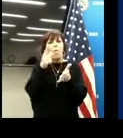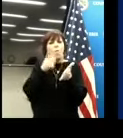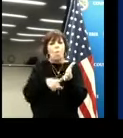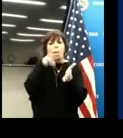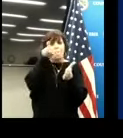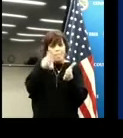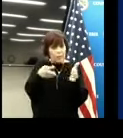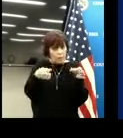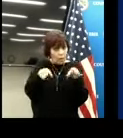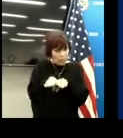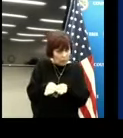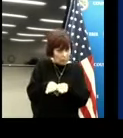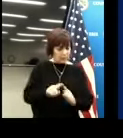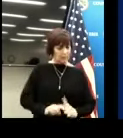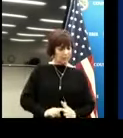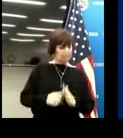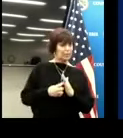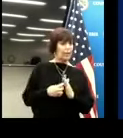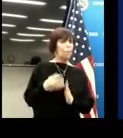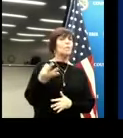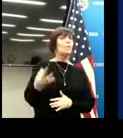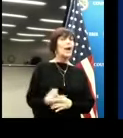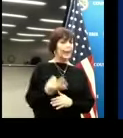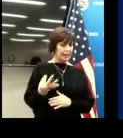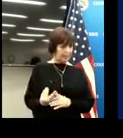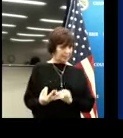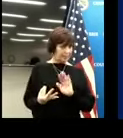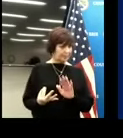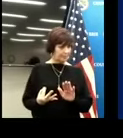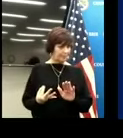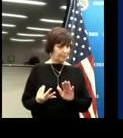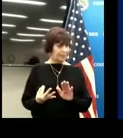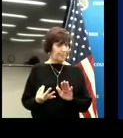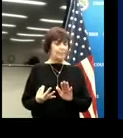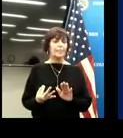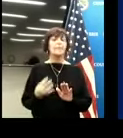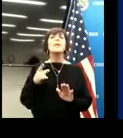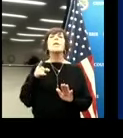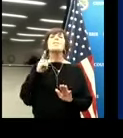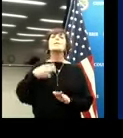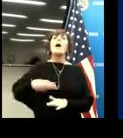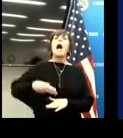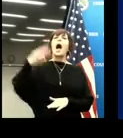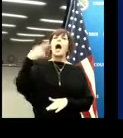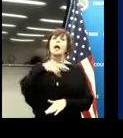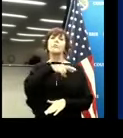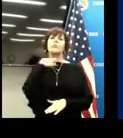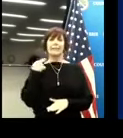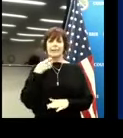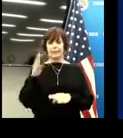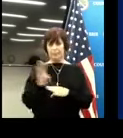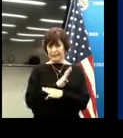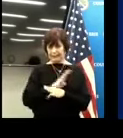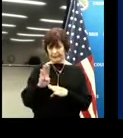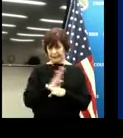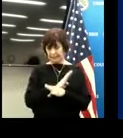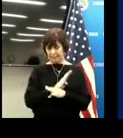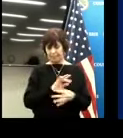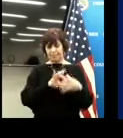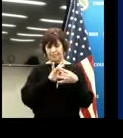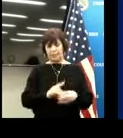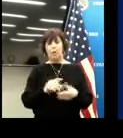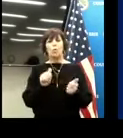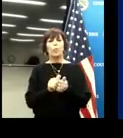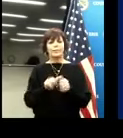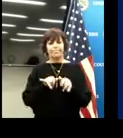close effective Friday. It is higher risk businesses associated with the